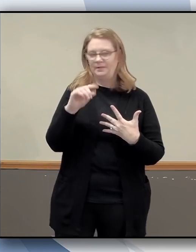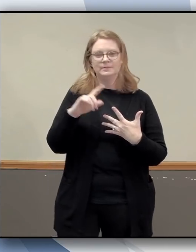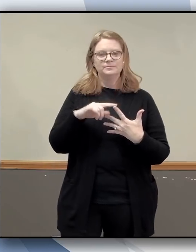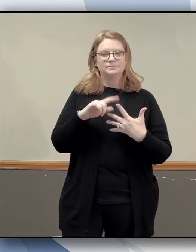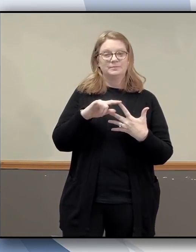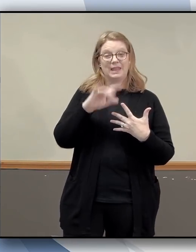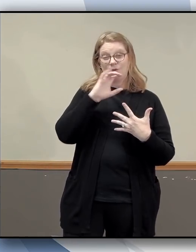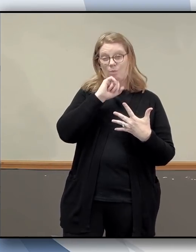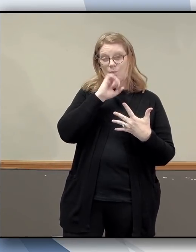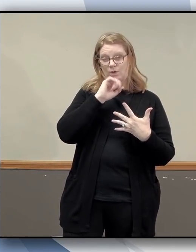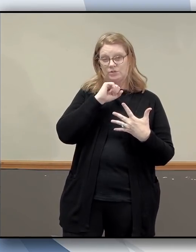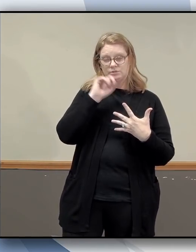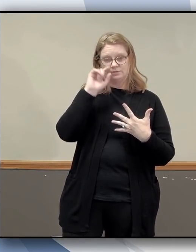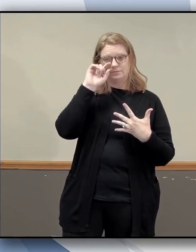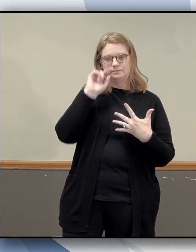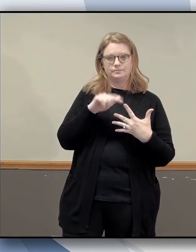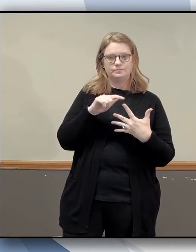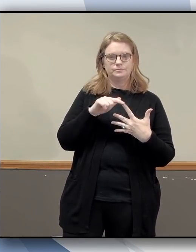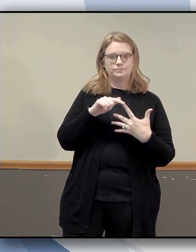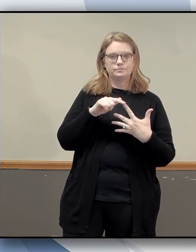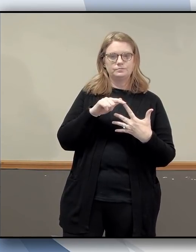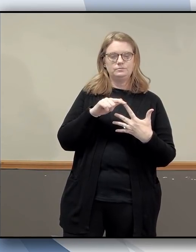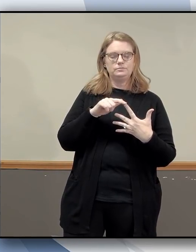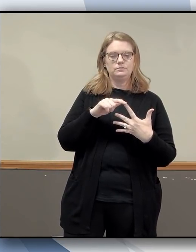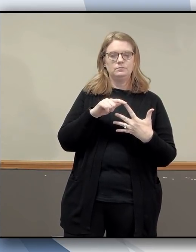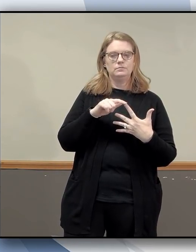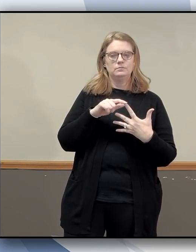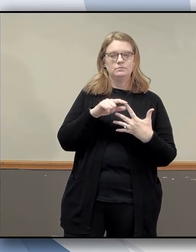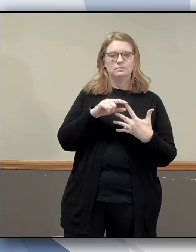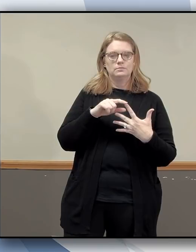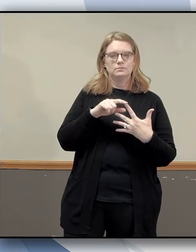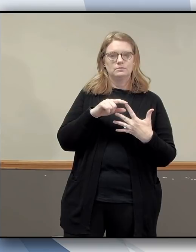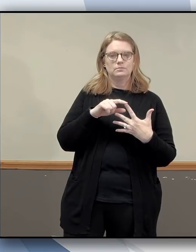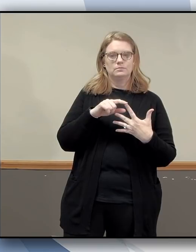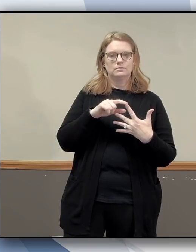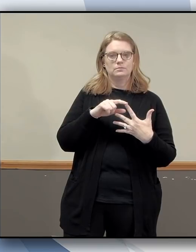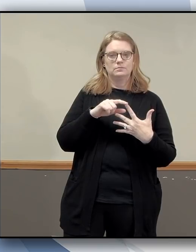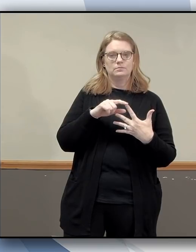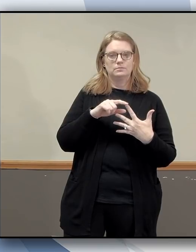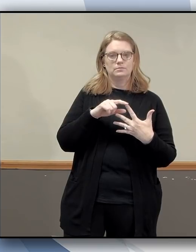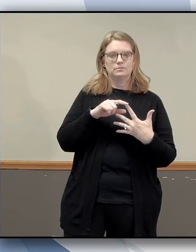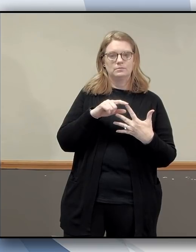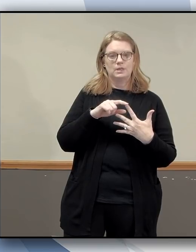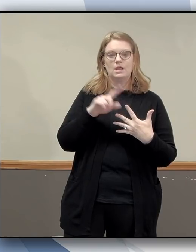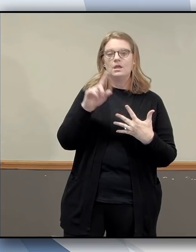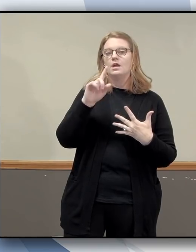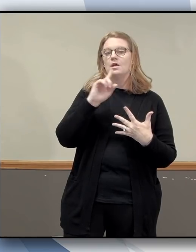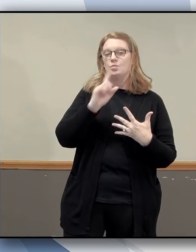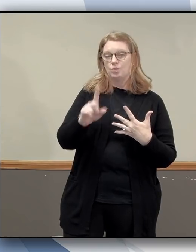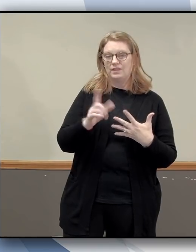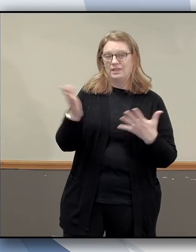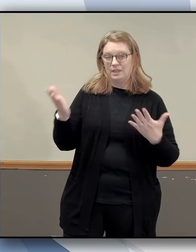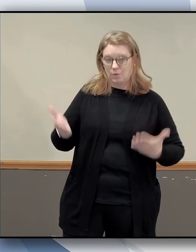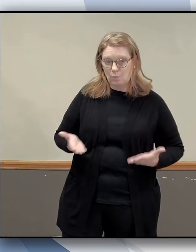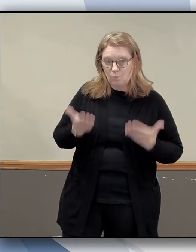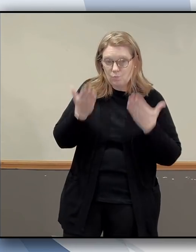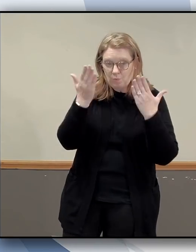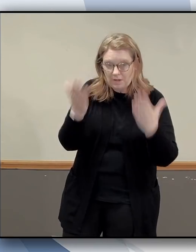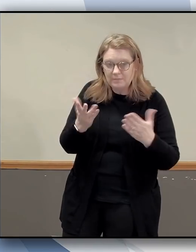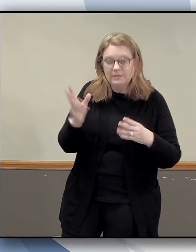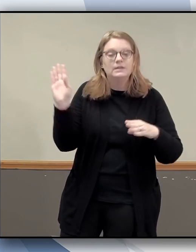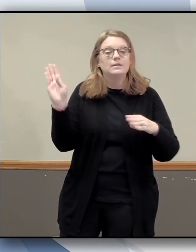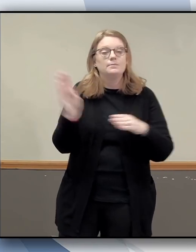orange. And then also, again, we are strongly recommending that businesses